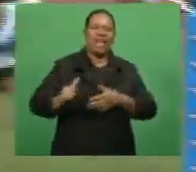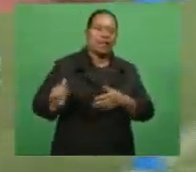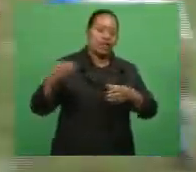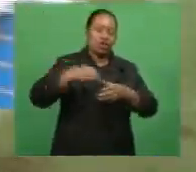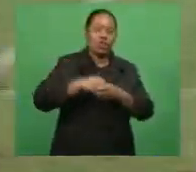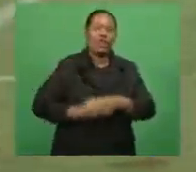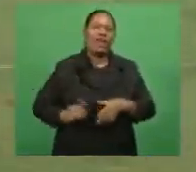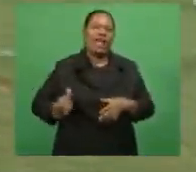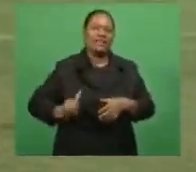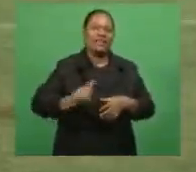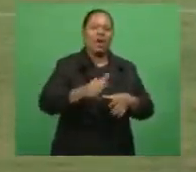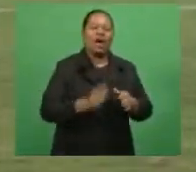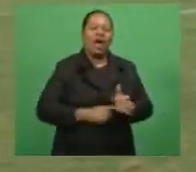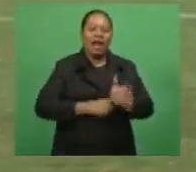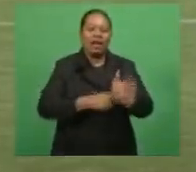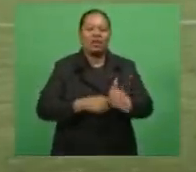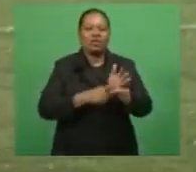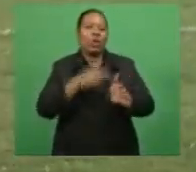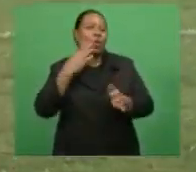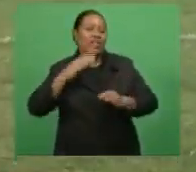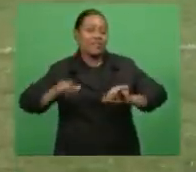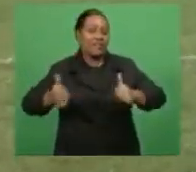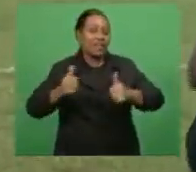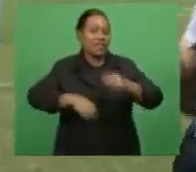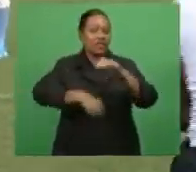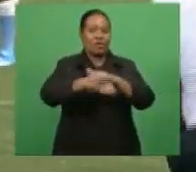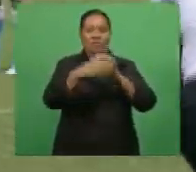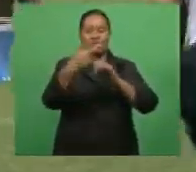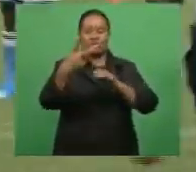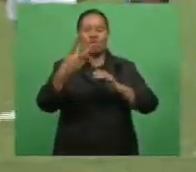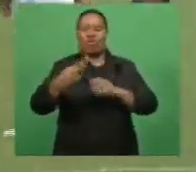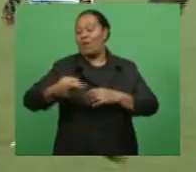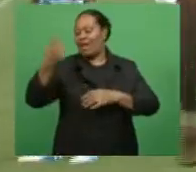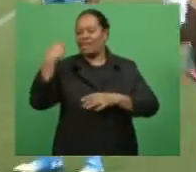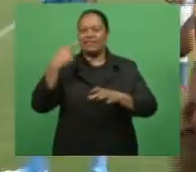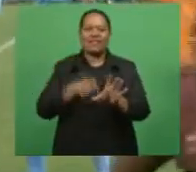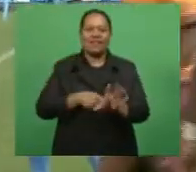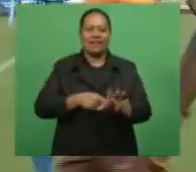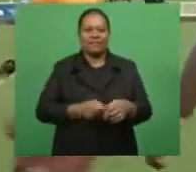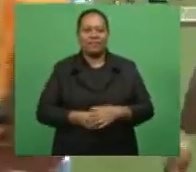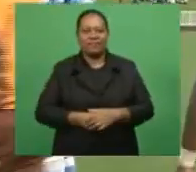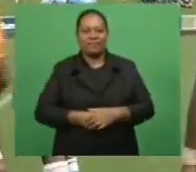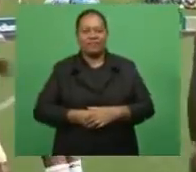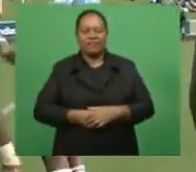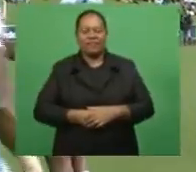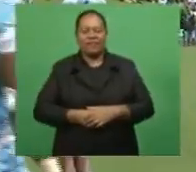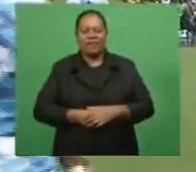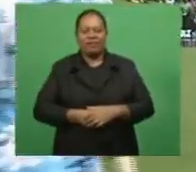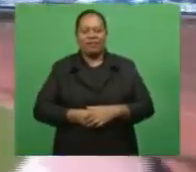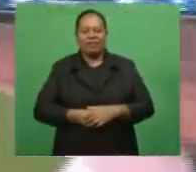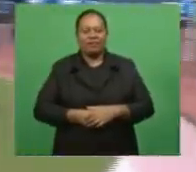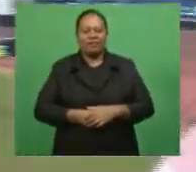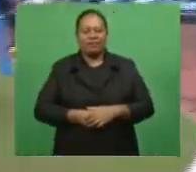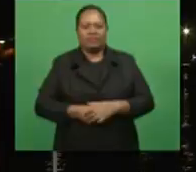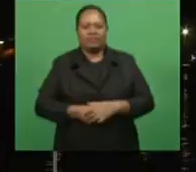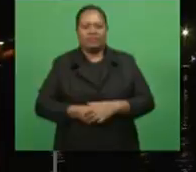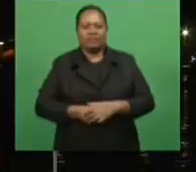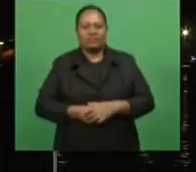Lutoka after they finished in the top 2 of the Vodafone VANUA competition last year. Karlini Tavi, FBC